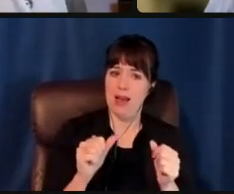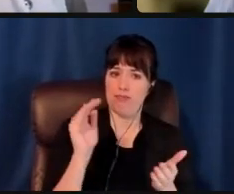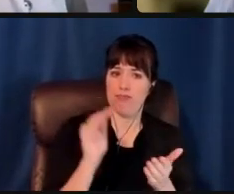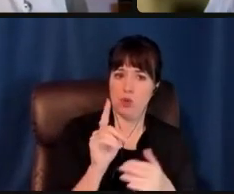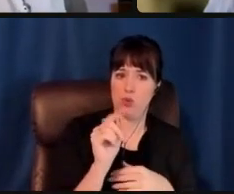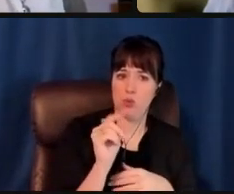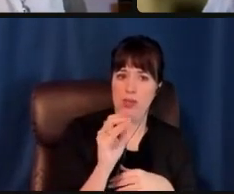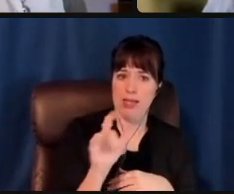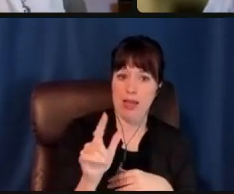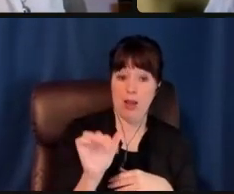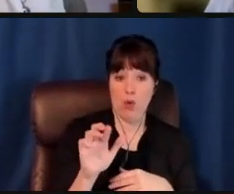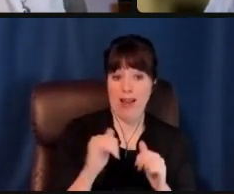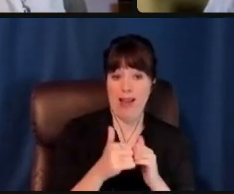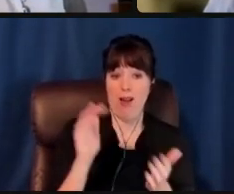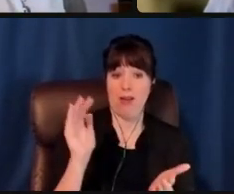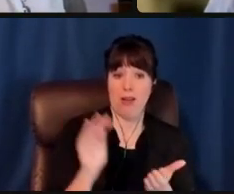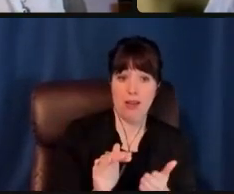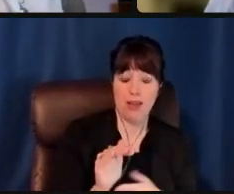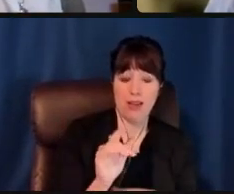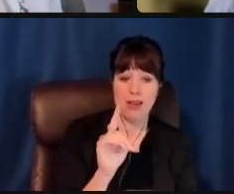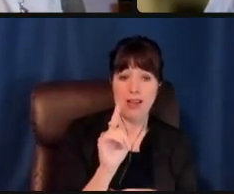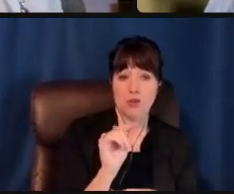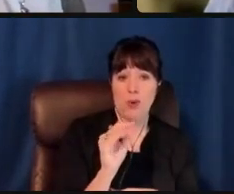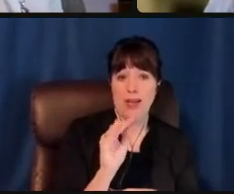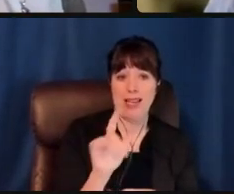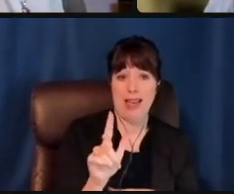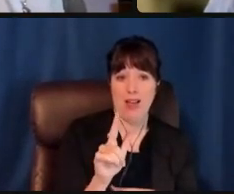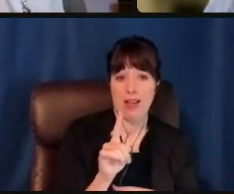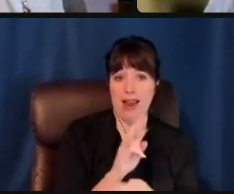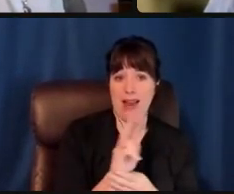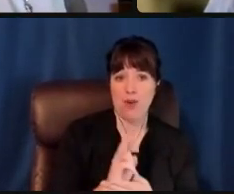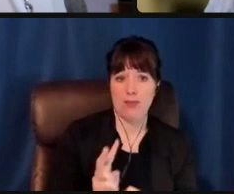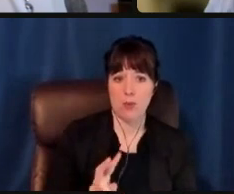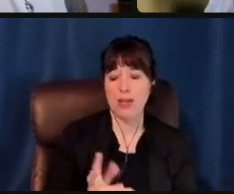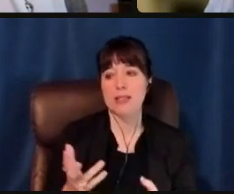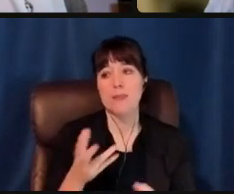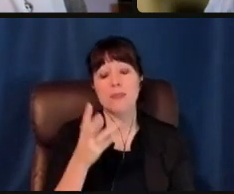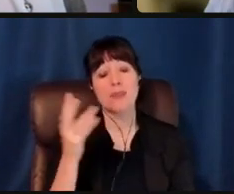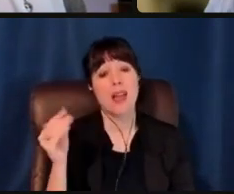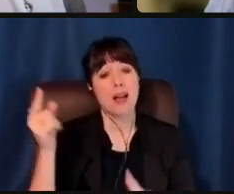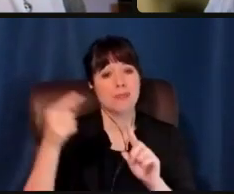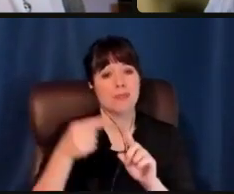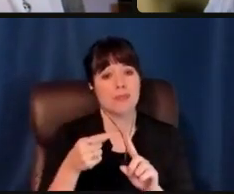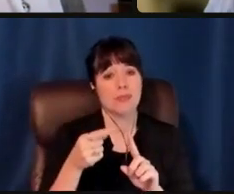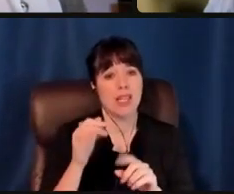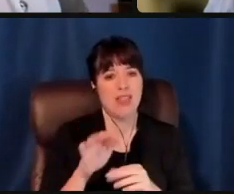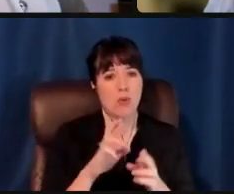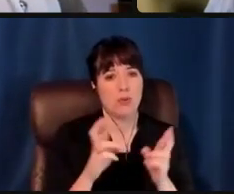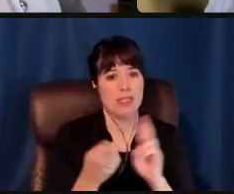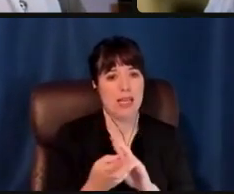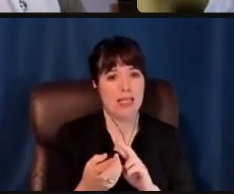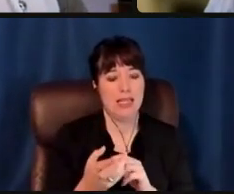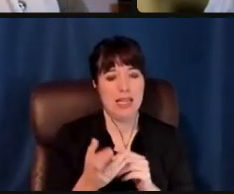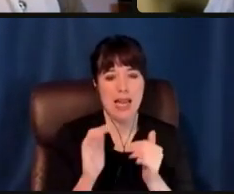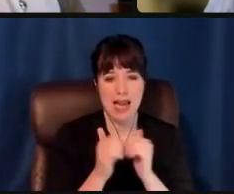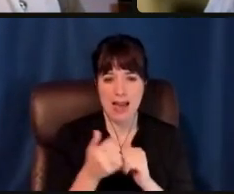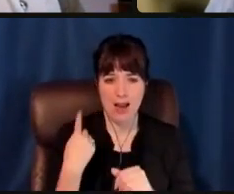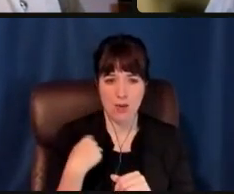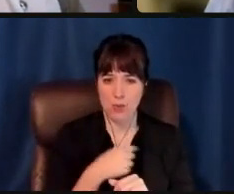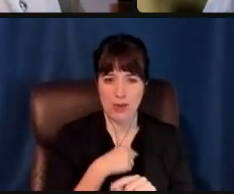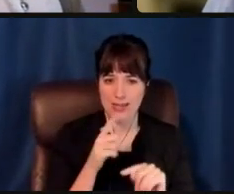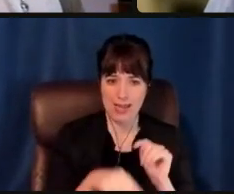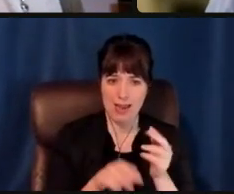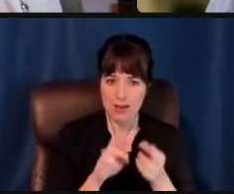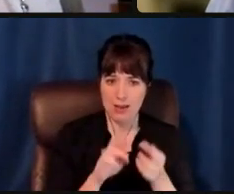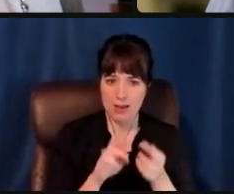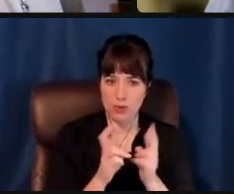could I get all the way down to a 20 gallon can every other week? And it comes down to that darn recycling and how we can't recycle